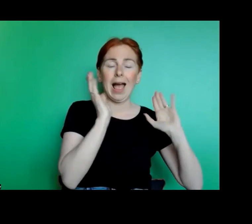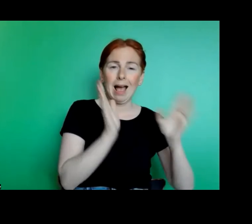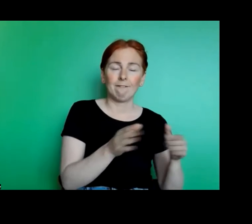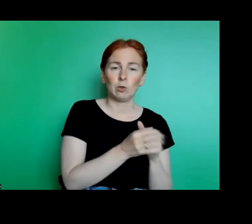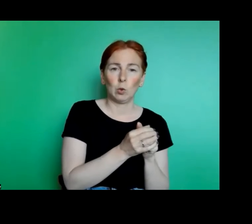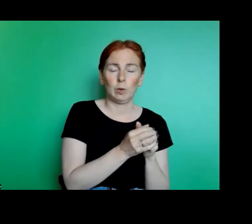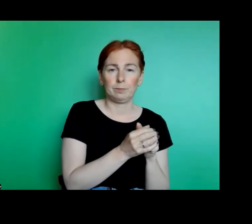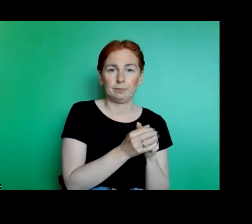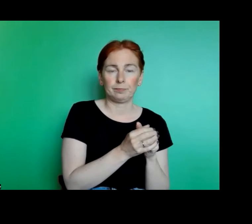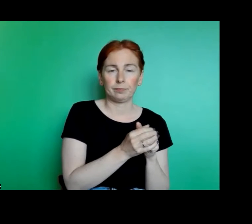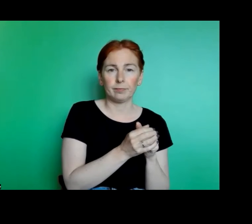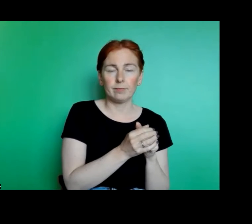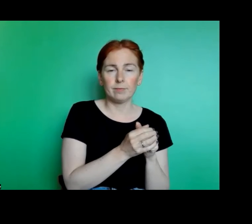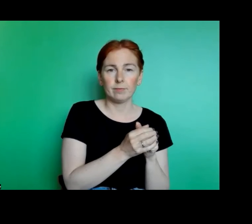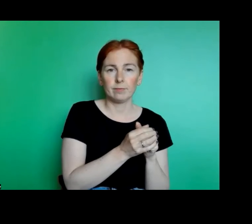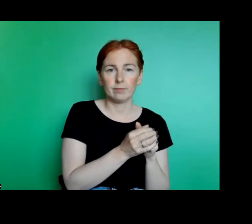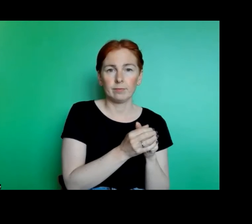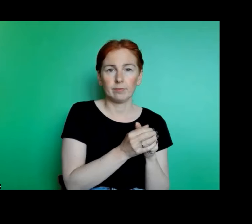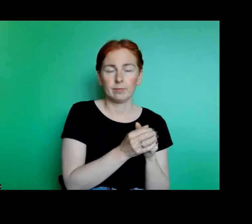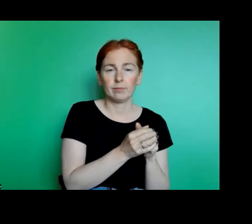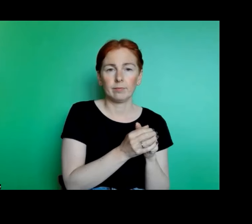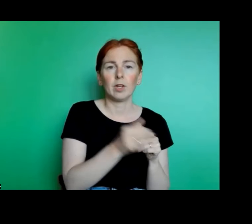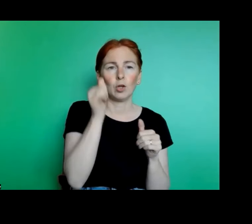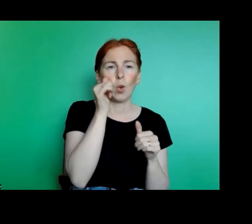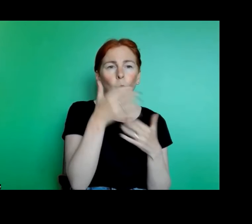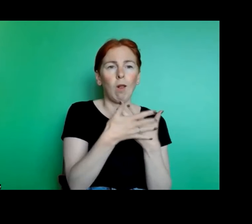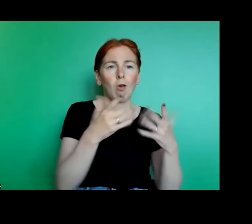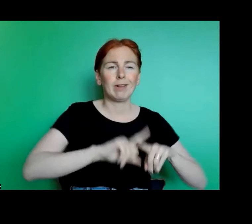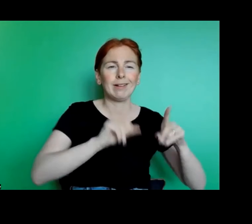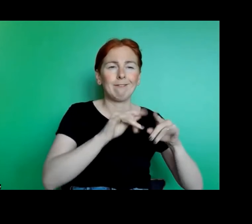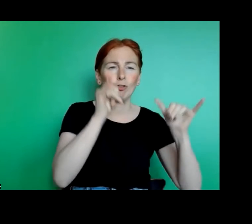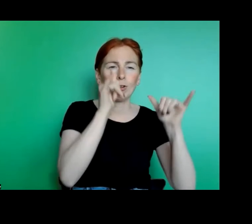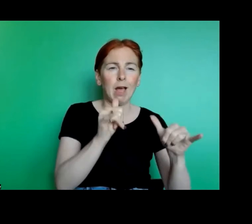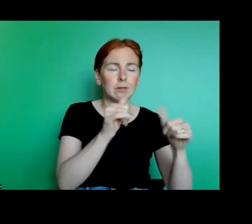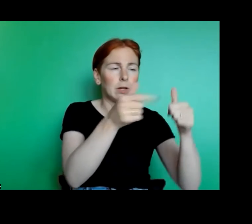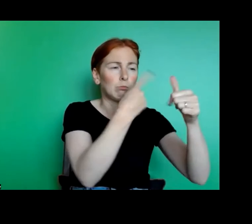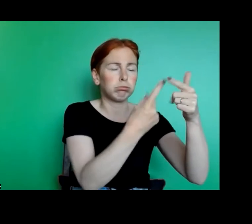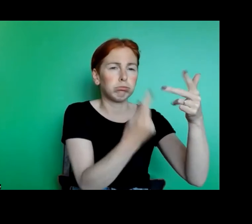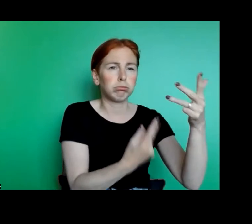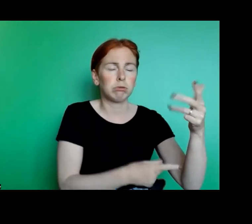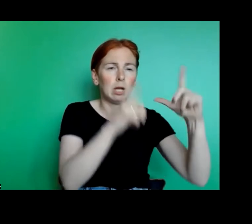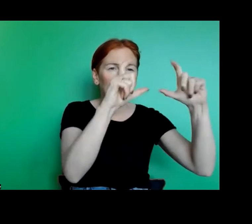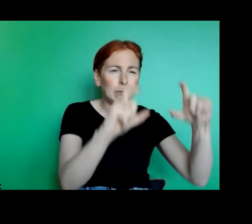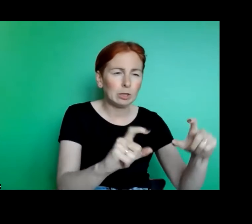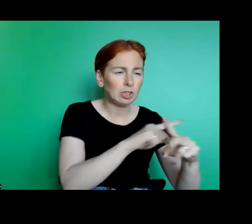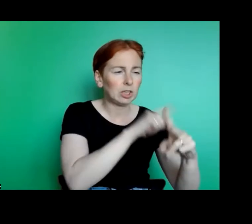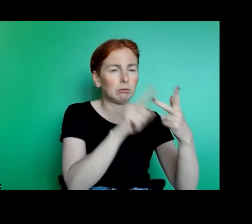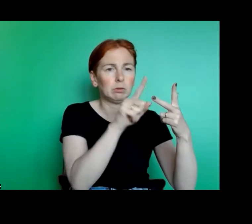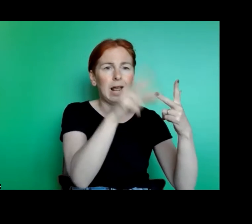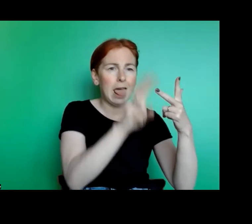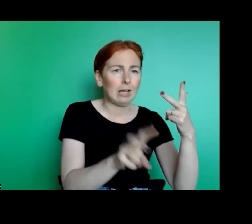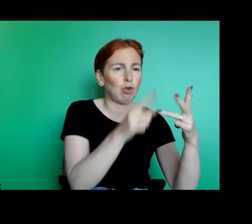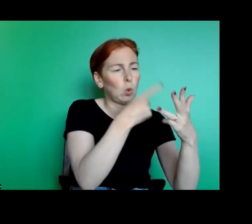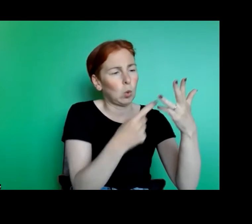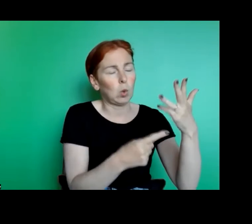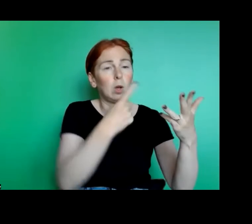tests of the vision to behavioral tests, which ones are actually useful to try and evaluate whether the Usher syndrome has progressed or